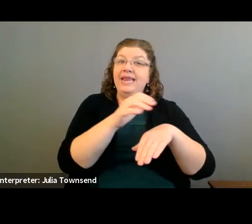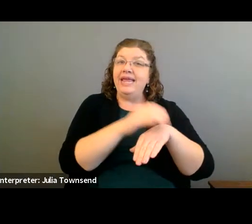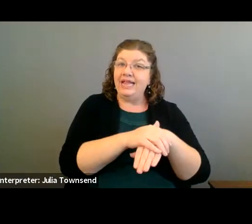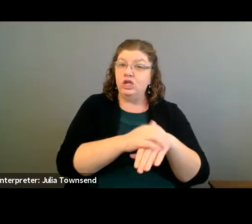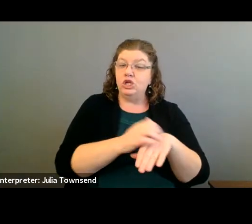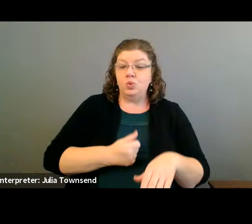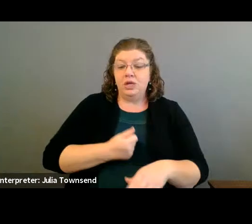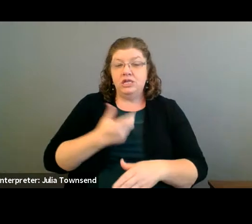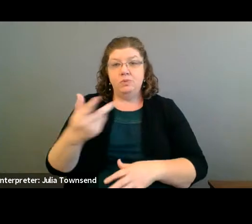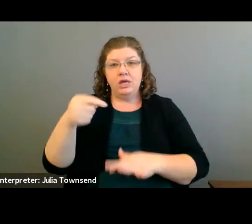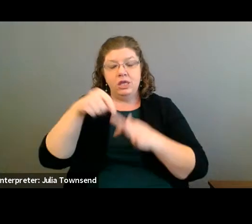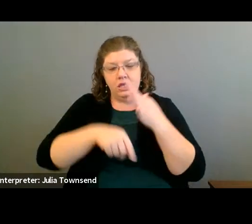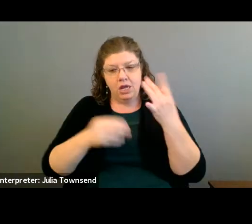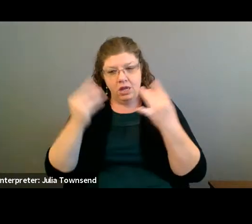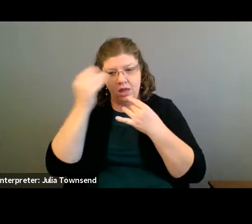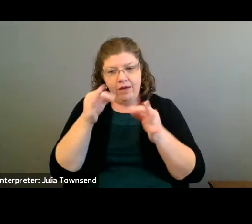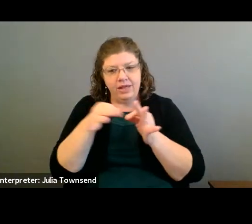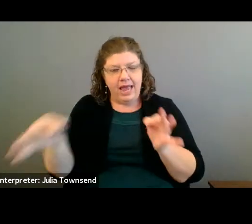their deep content